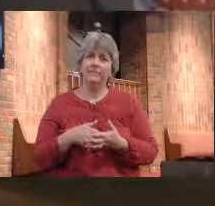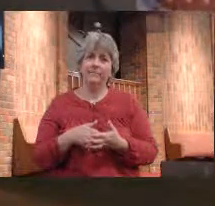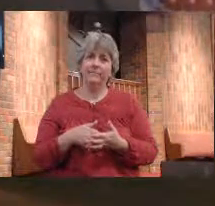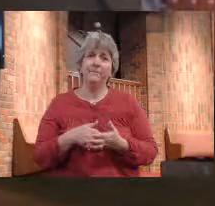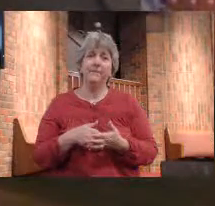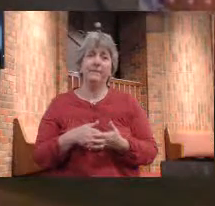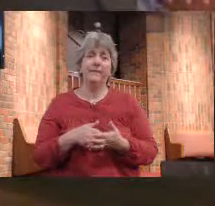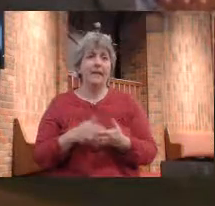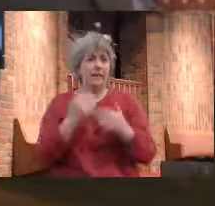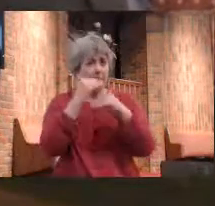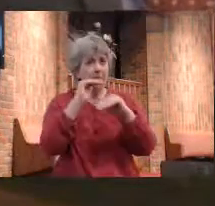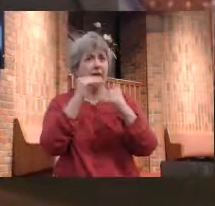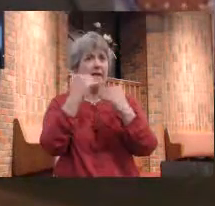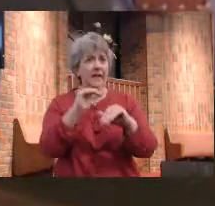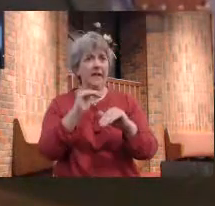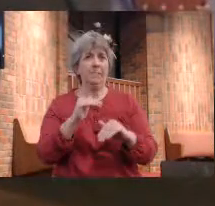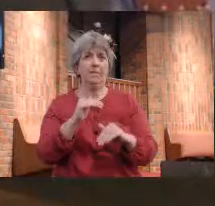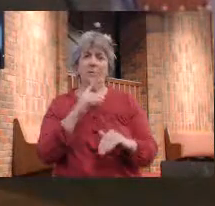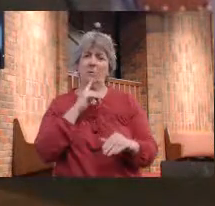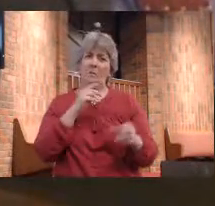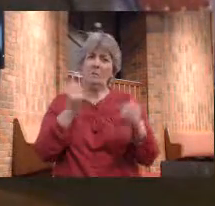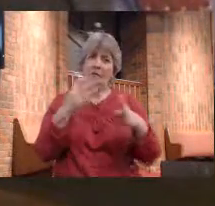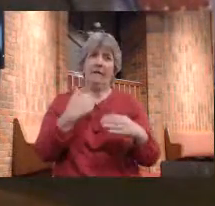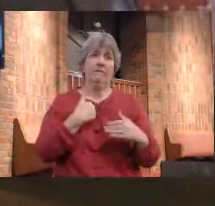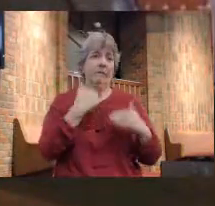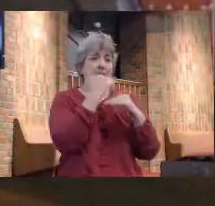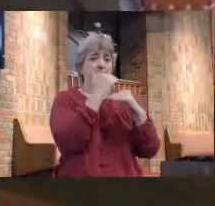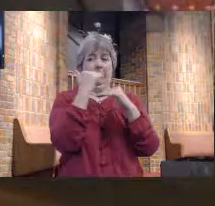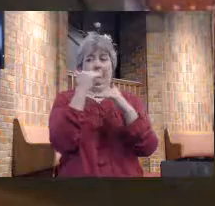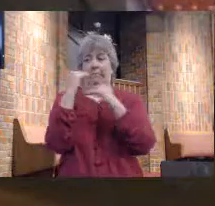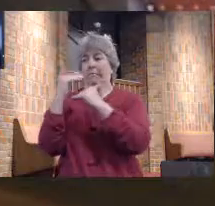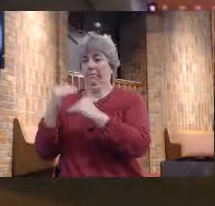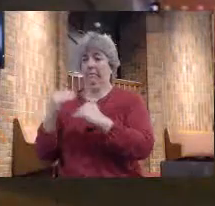And we are limited by so many things.